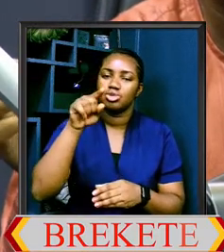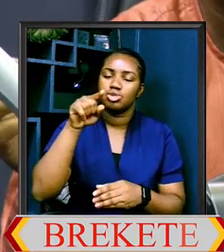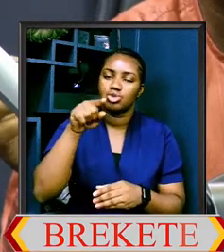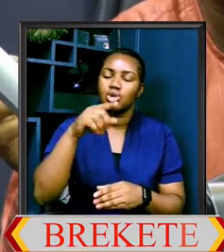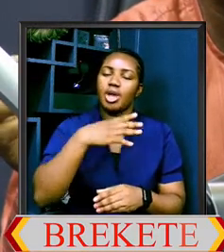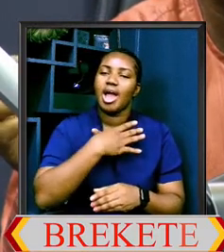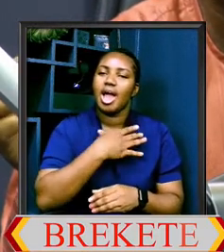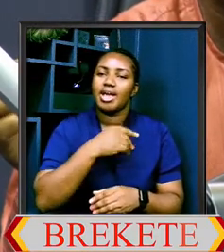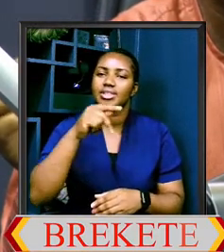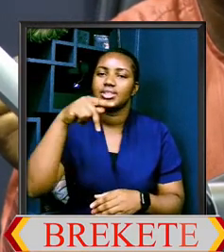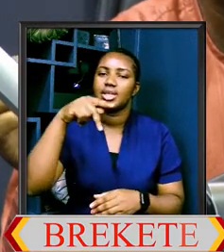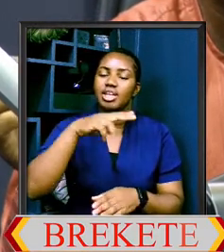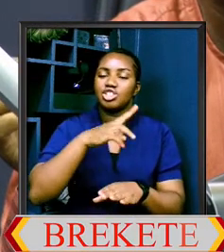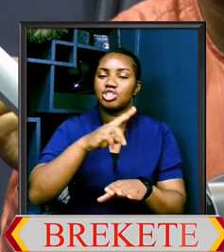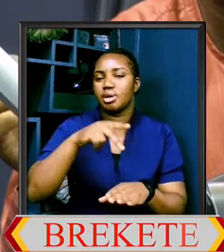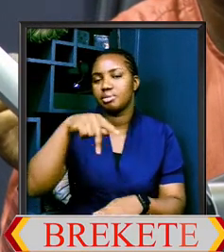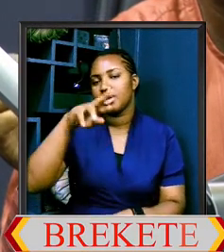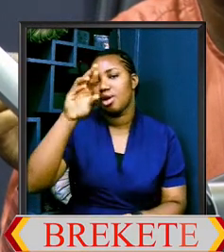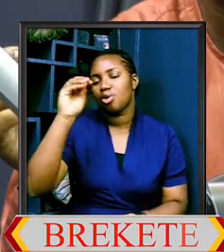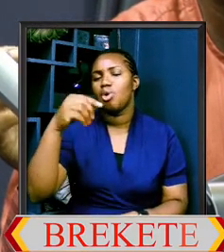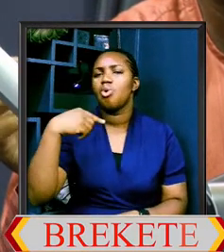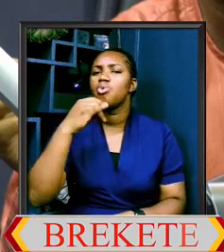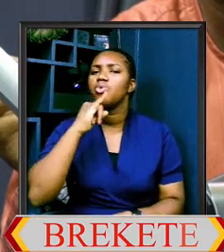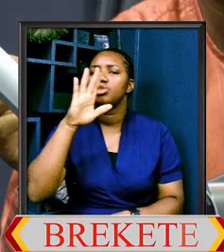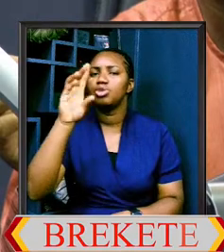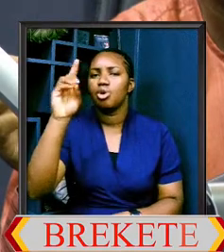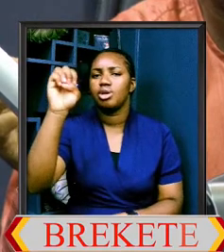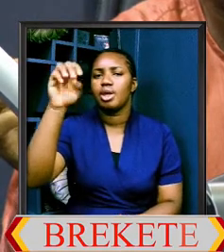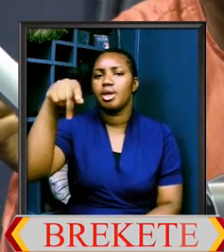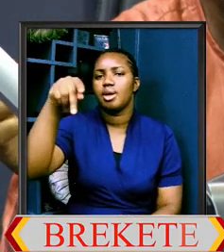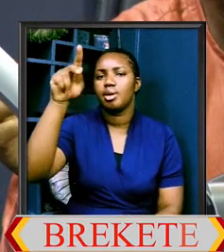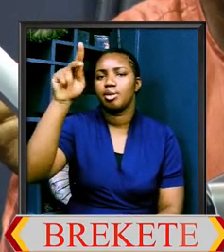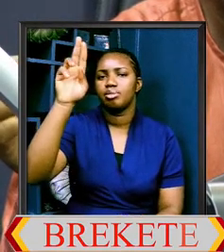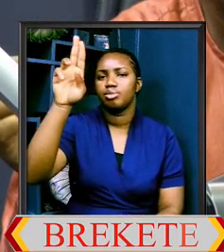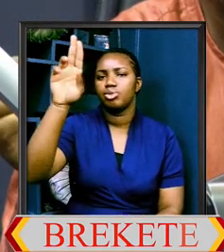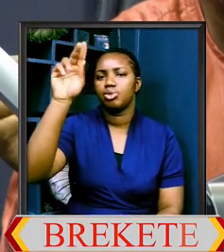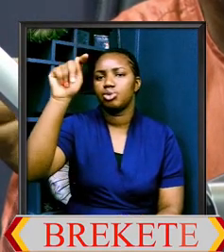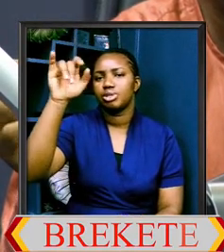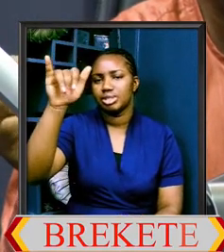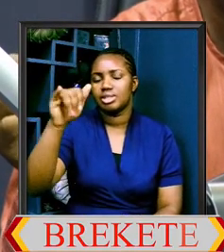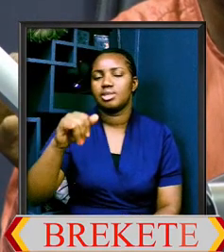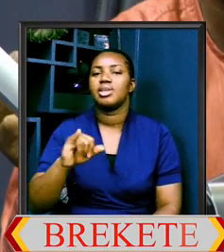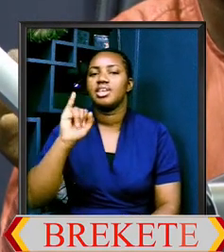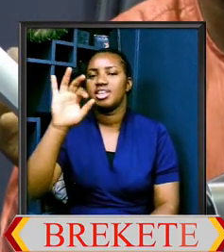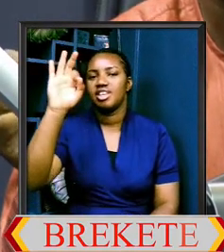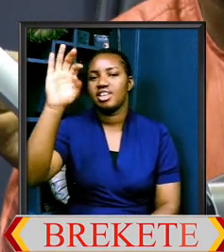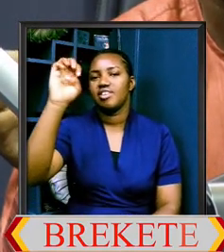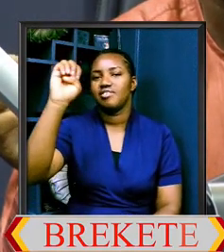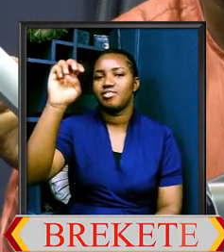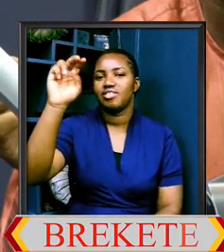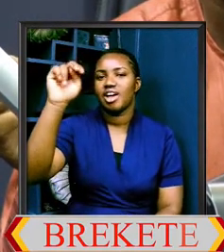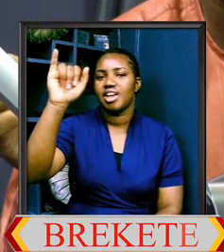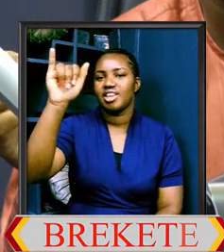deputy? My deputy is Ifanyi from Enugu, sir. Ifanyi from Enugu. Yes, sir.